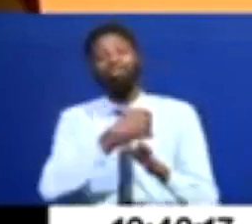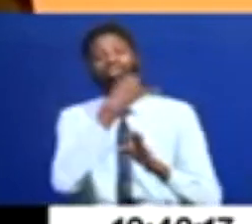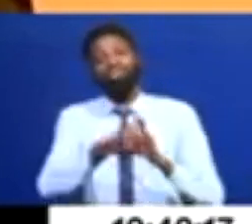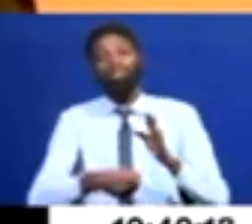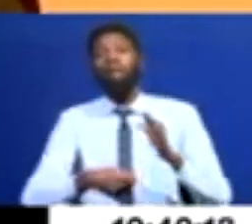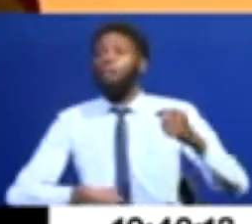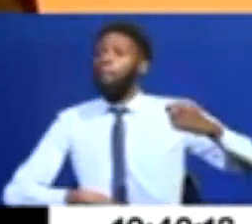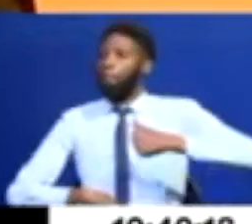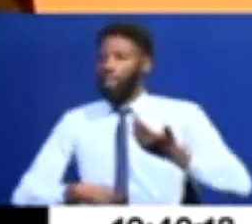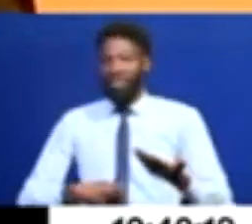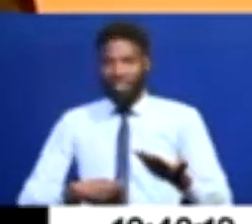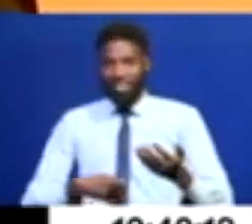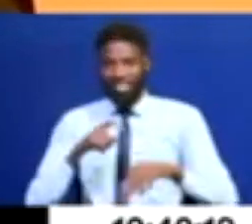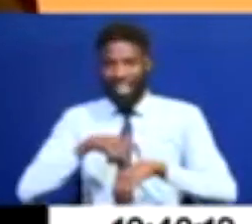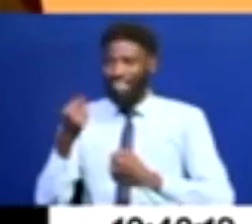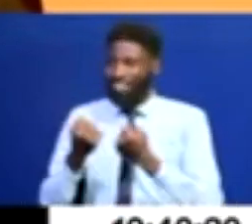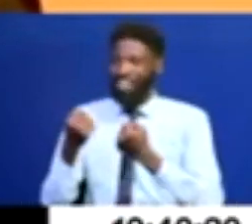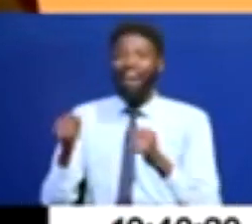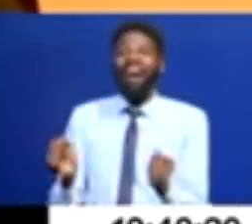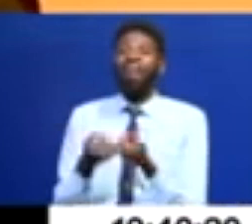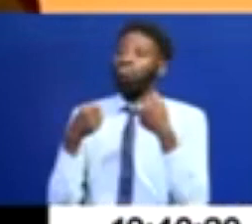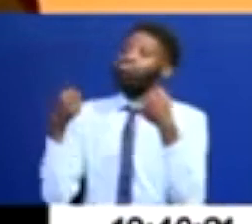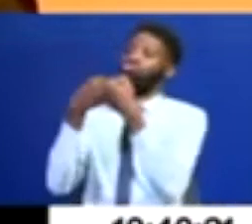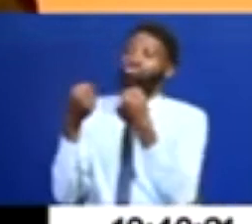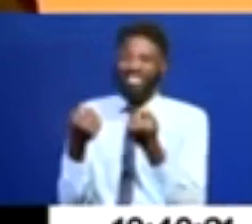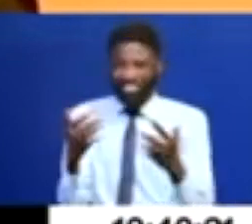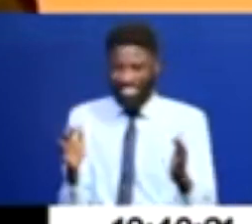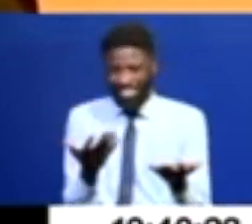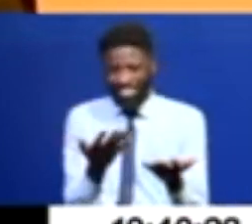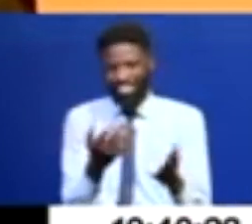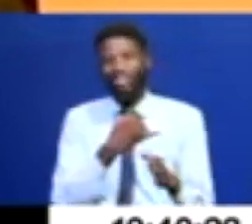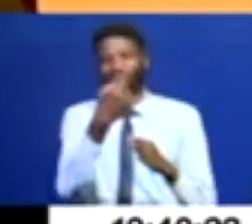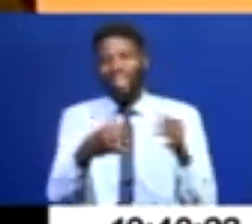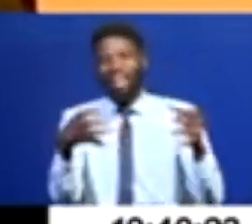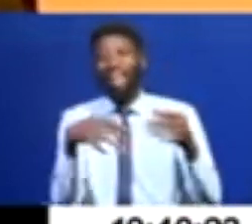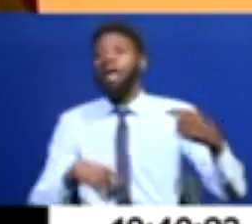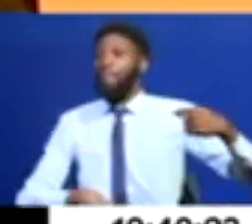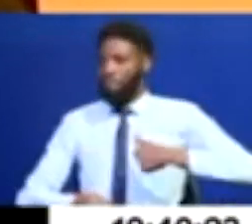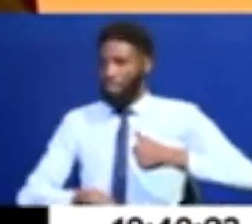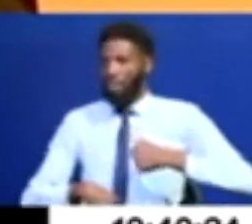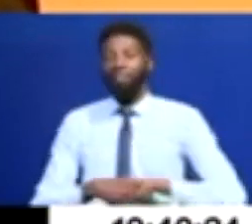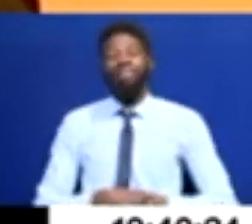you was involved in an accident, and you have been compensated. Now, when